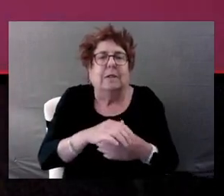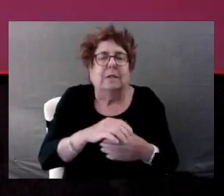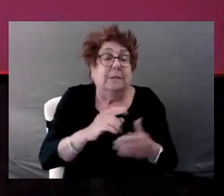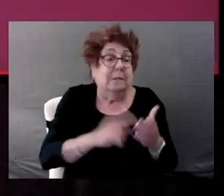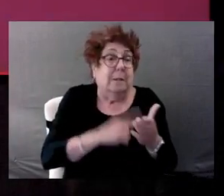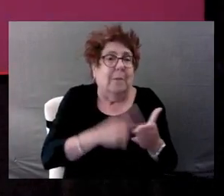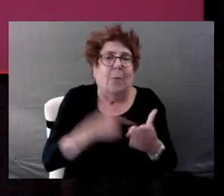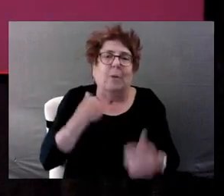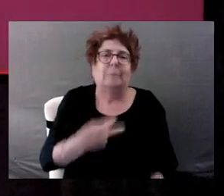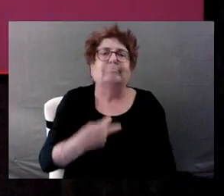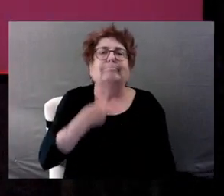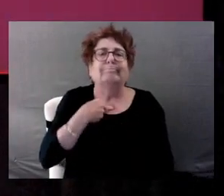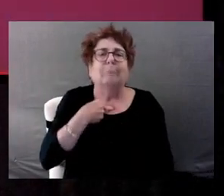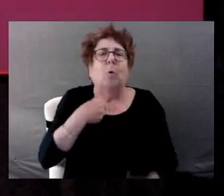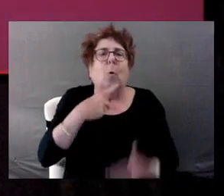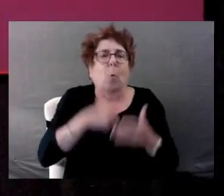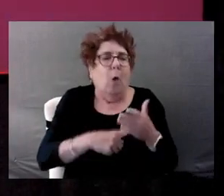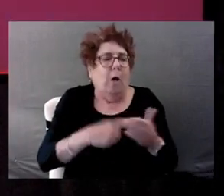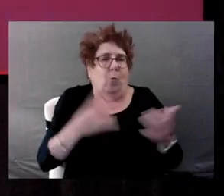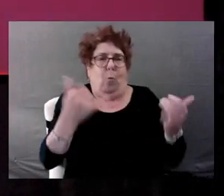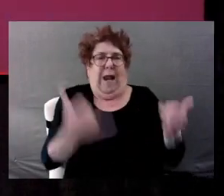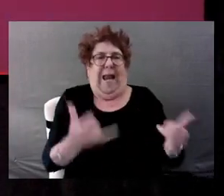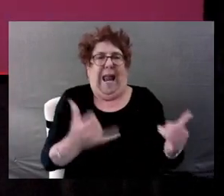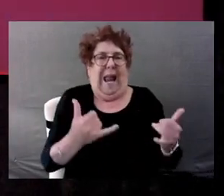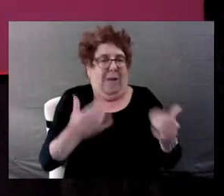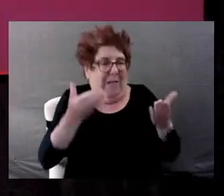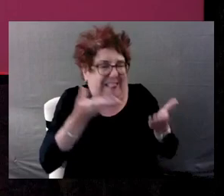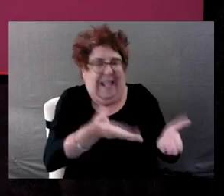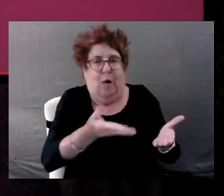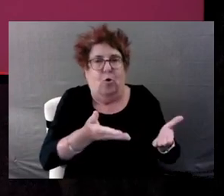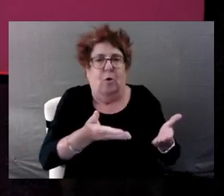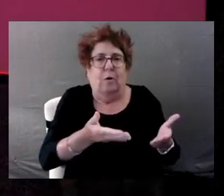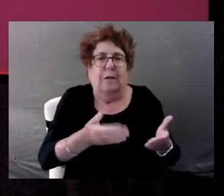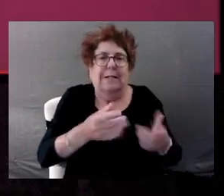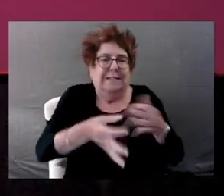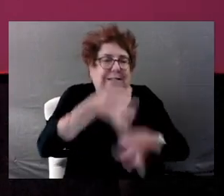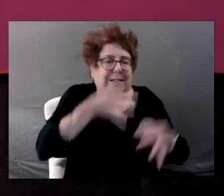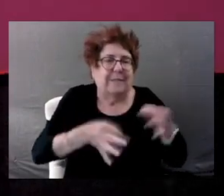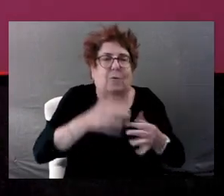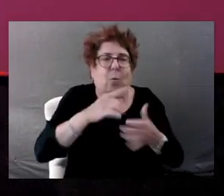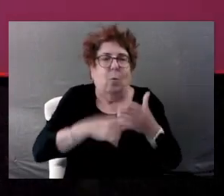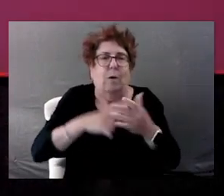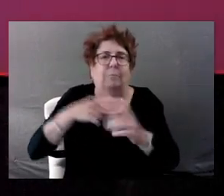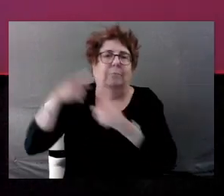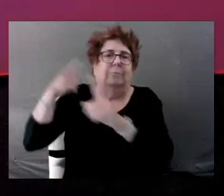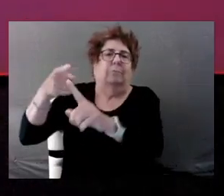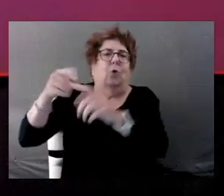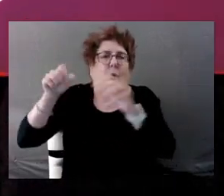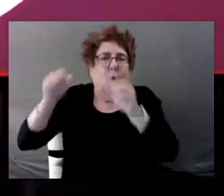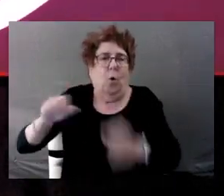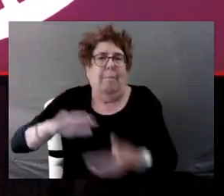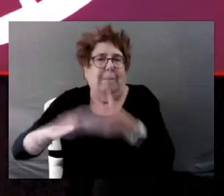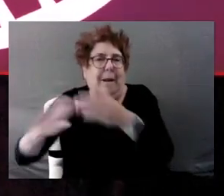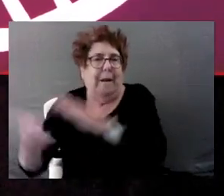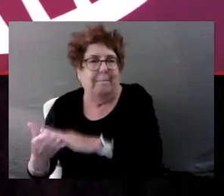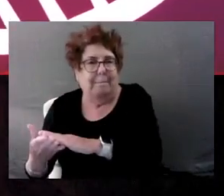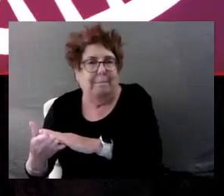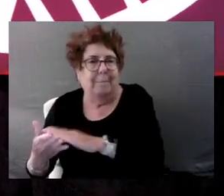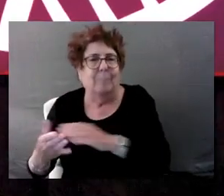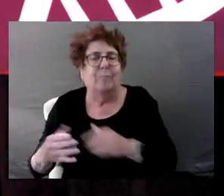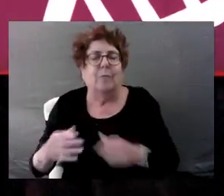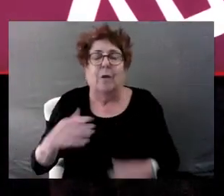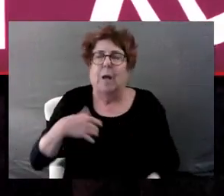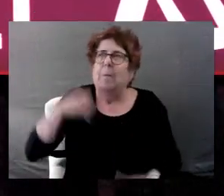will we respond to what exists instead of what could be. In my astronomy class, I remember the professor said that most